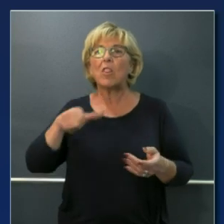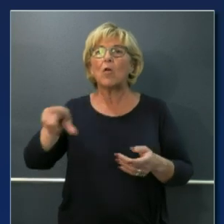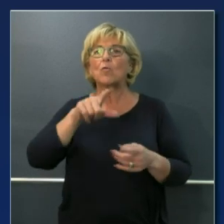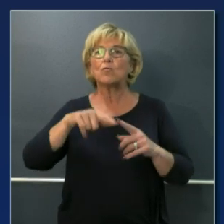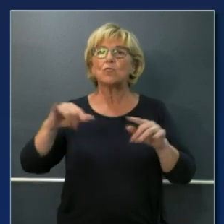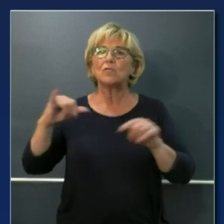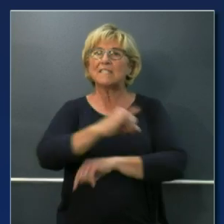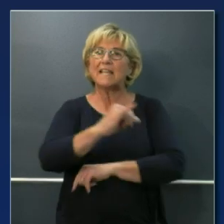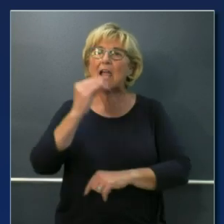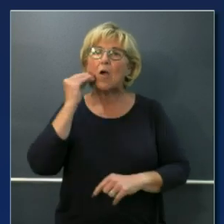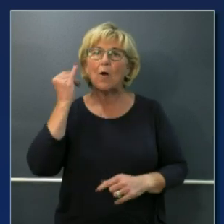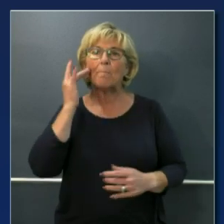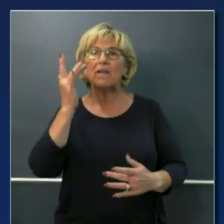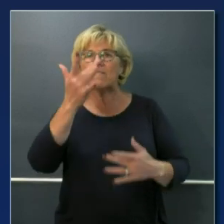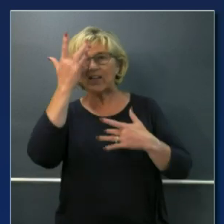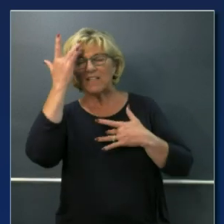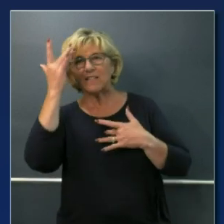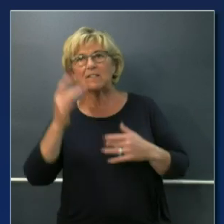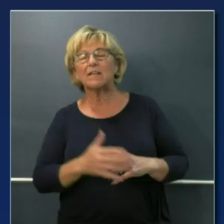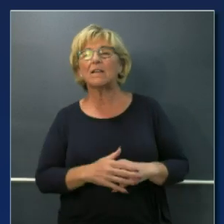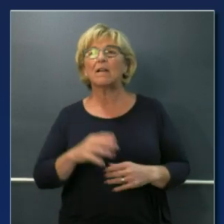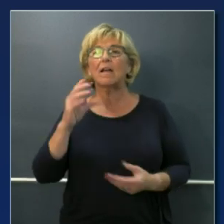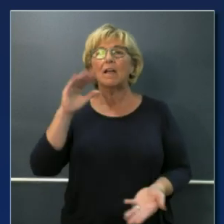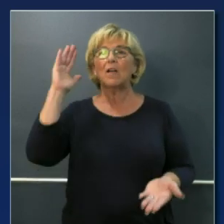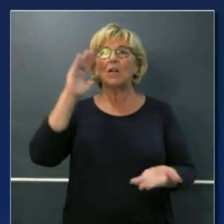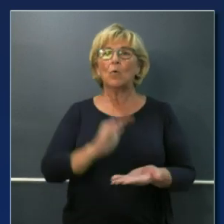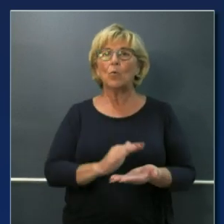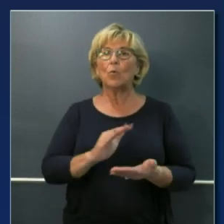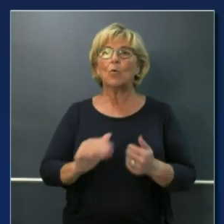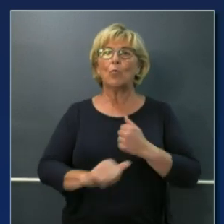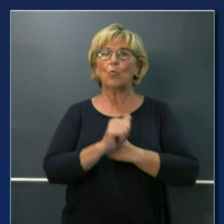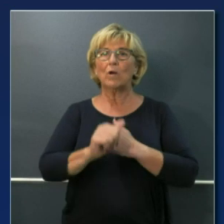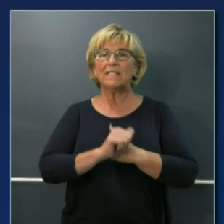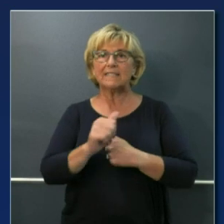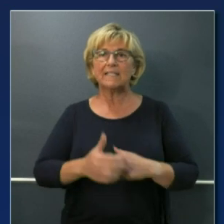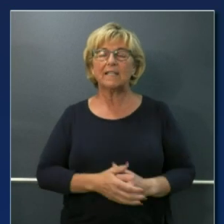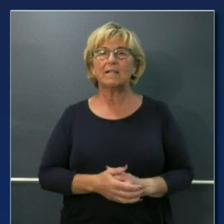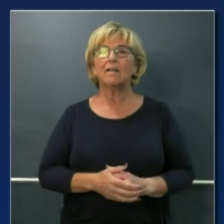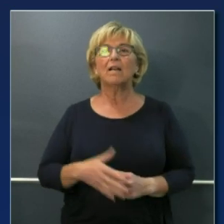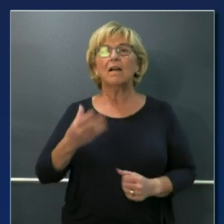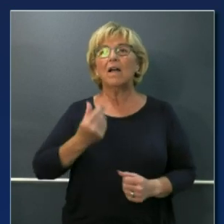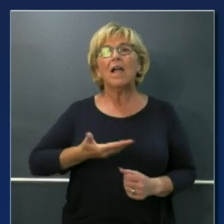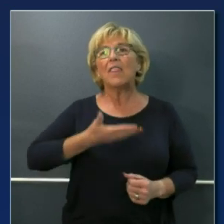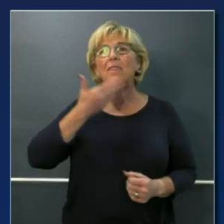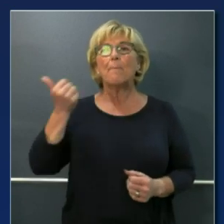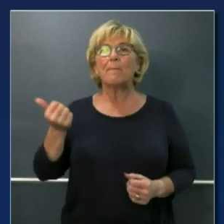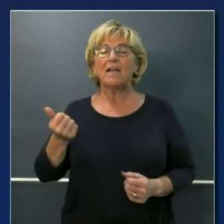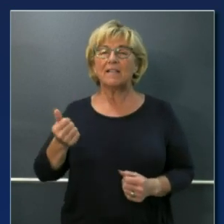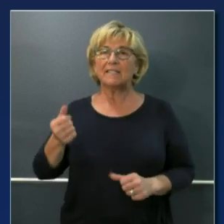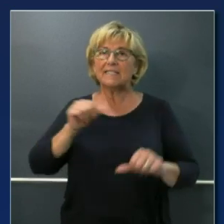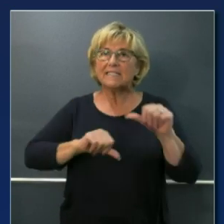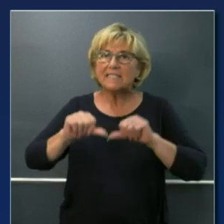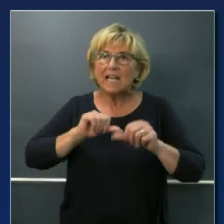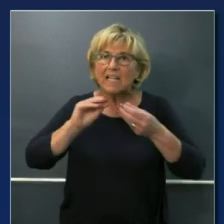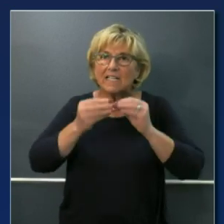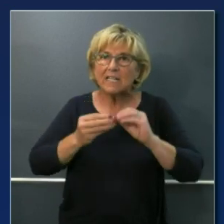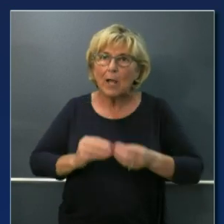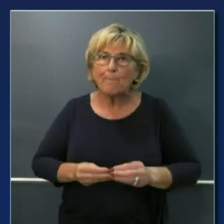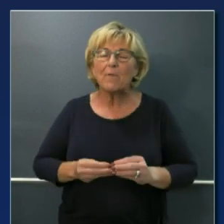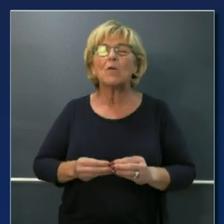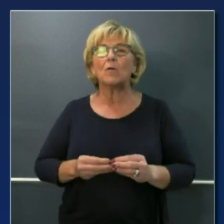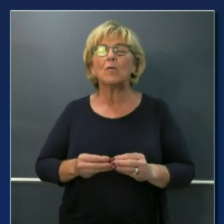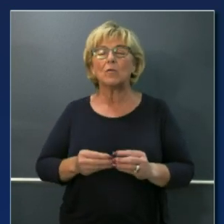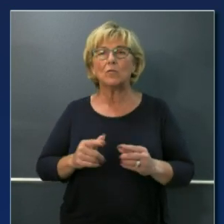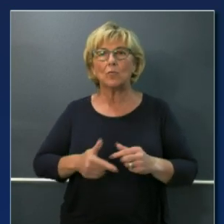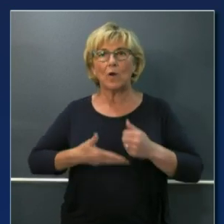that and make it available for how people can reduce risk, to continue to provide people with the best scientific information that we have about this virus to